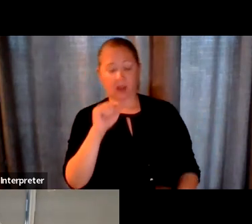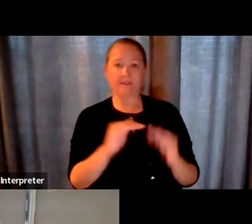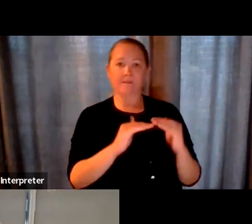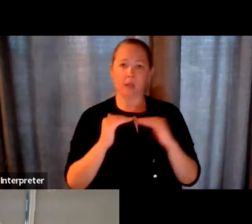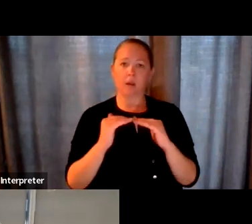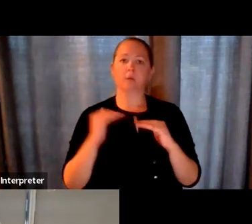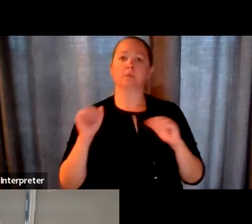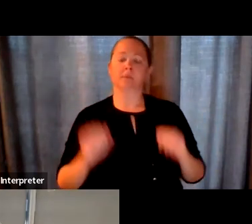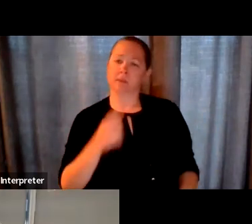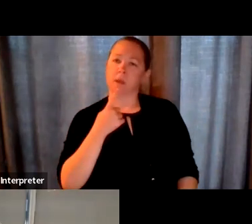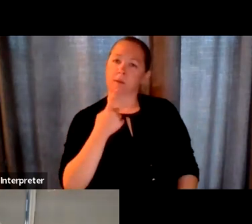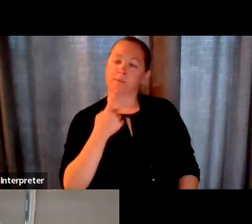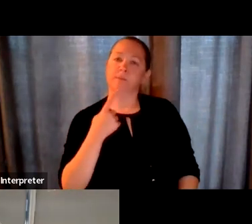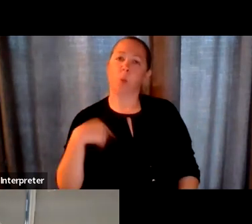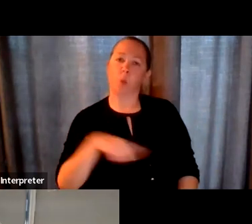we are